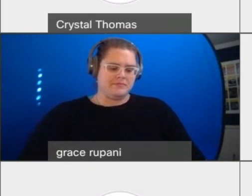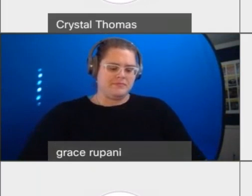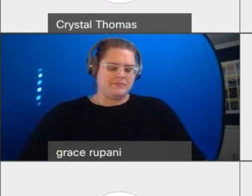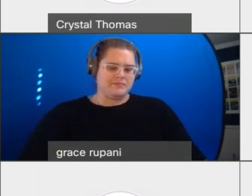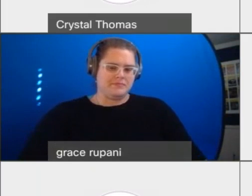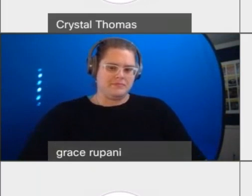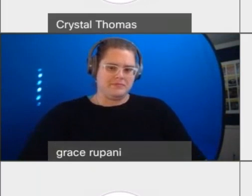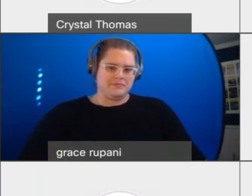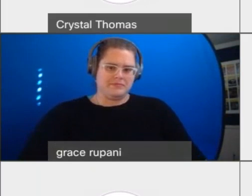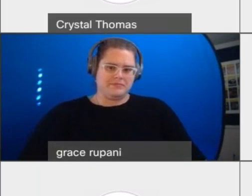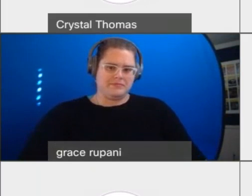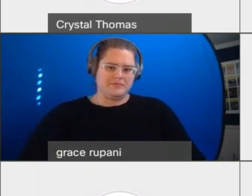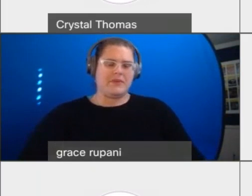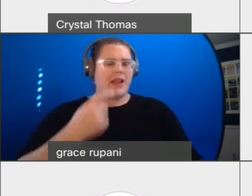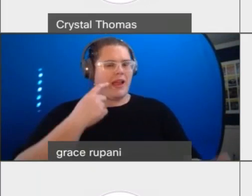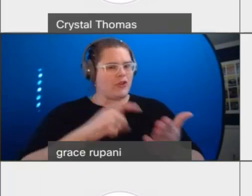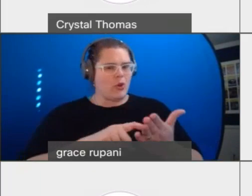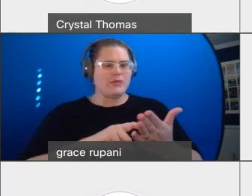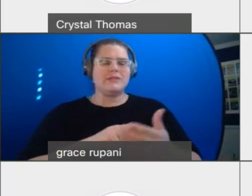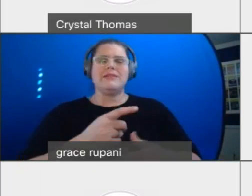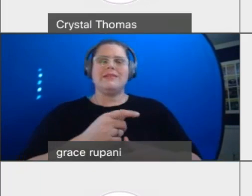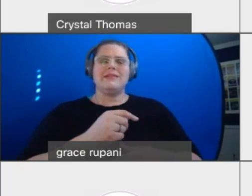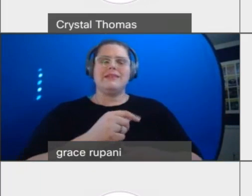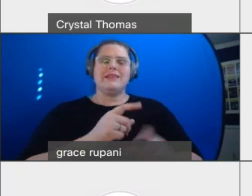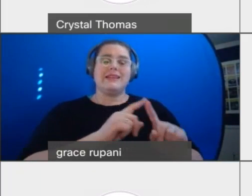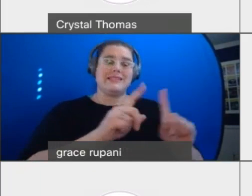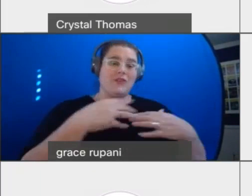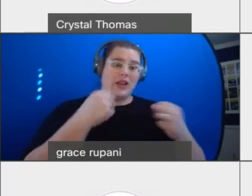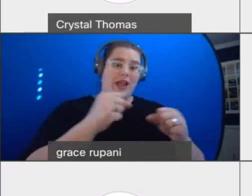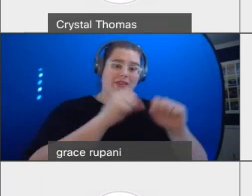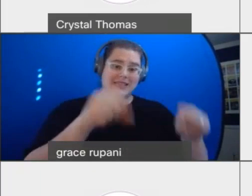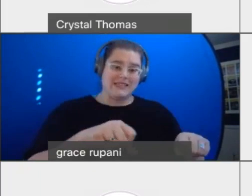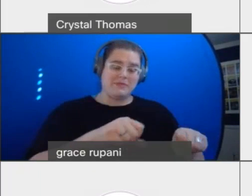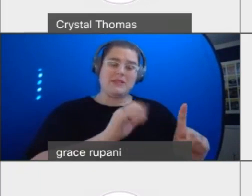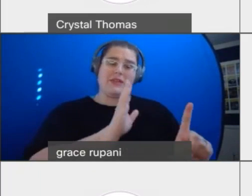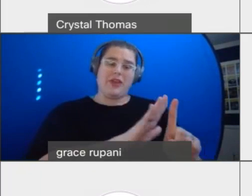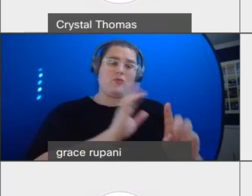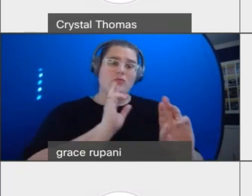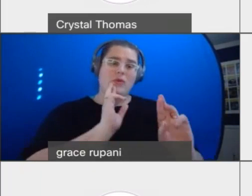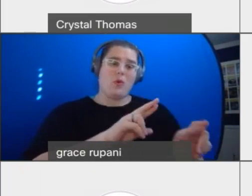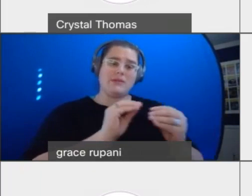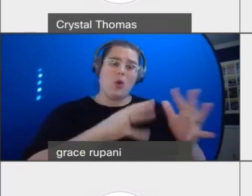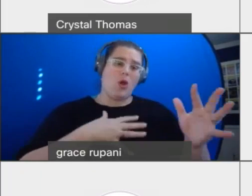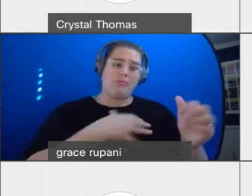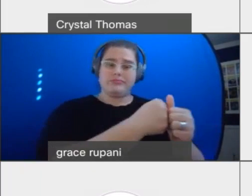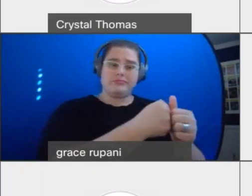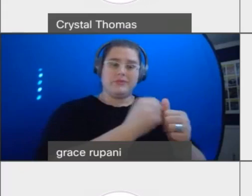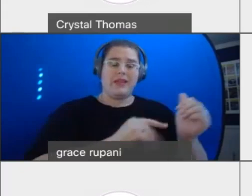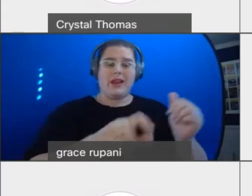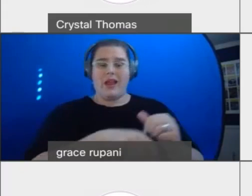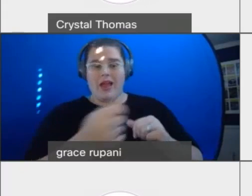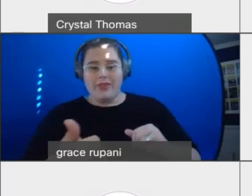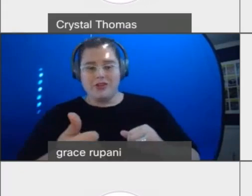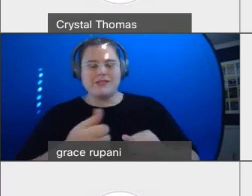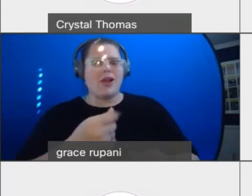have more real-time reports in CRISP. I'm sorry, there's a question. What is CRISP? And I do apologize.